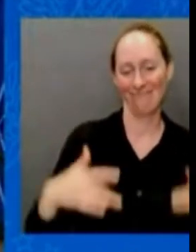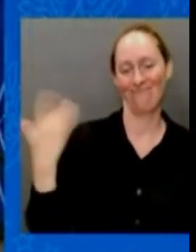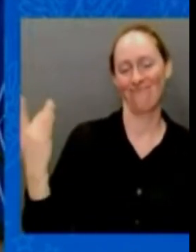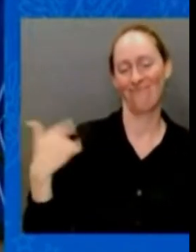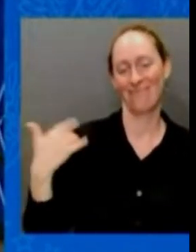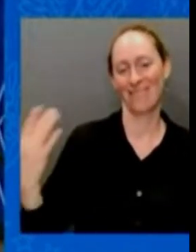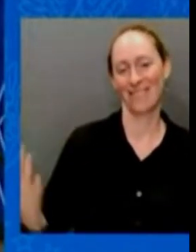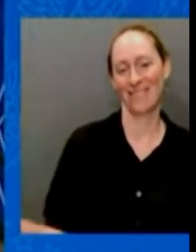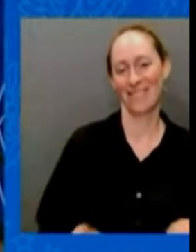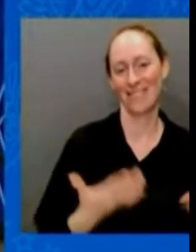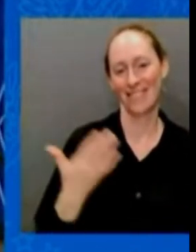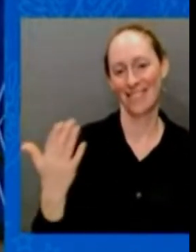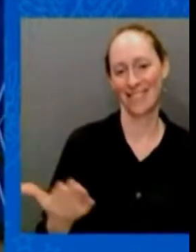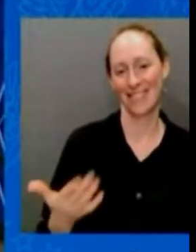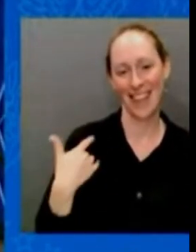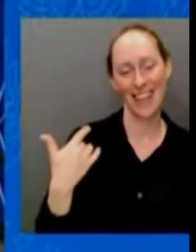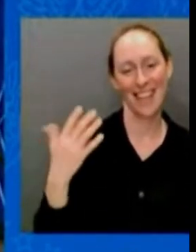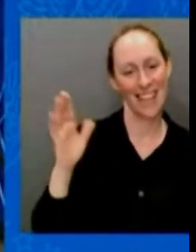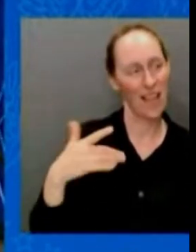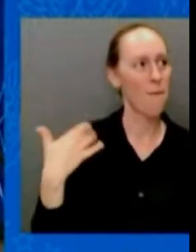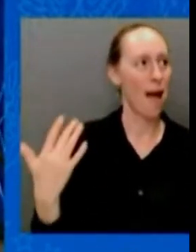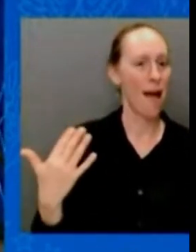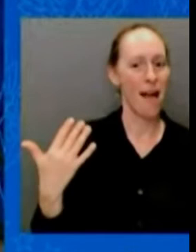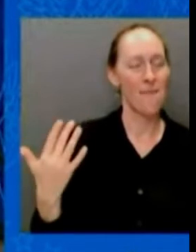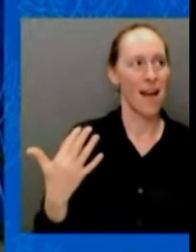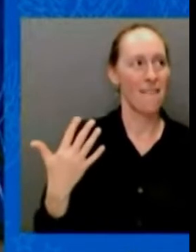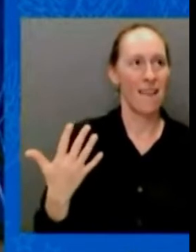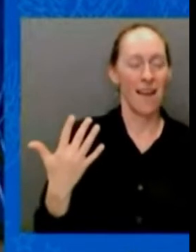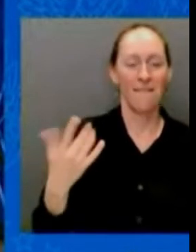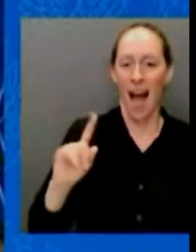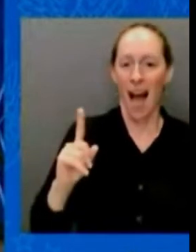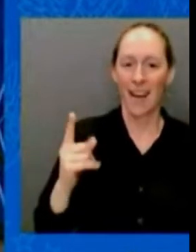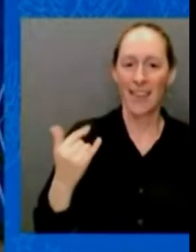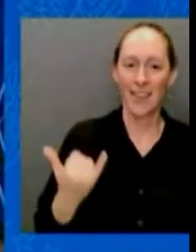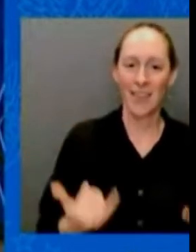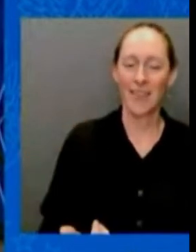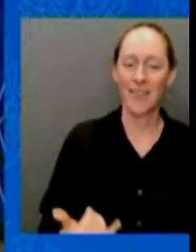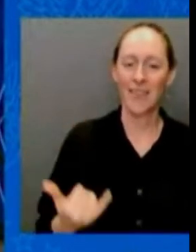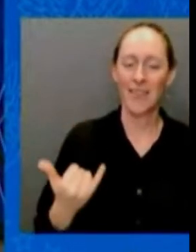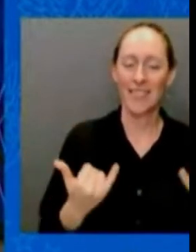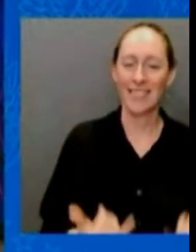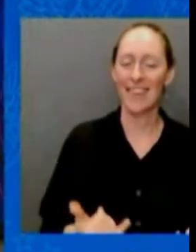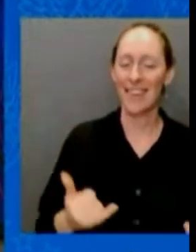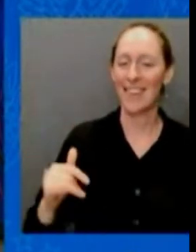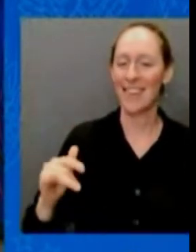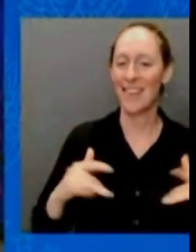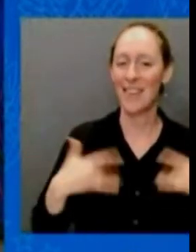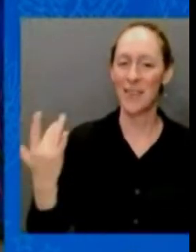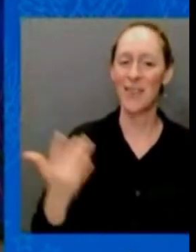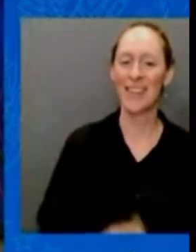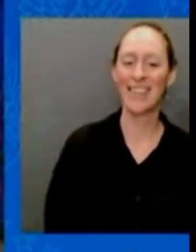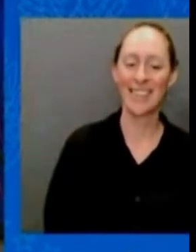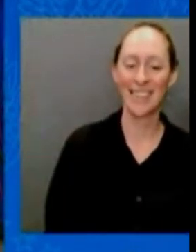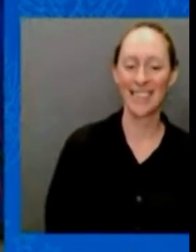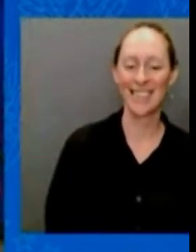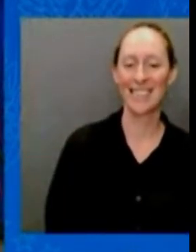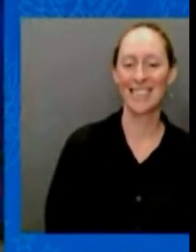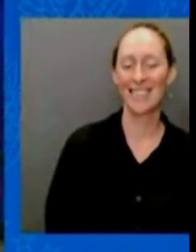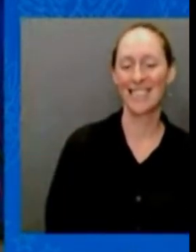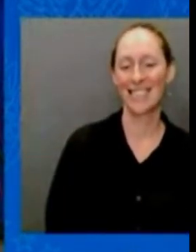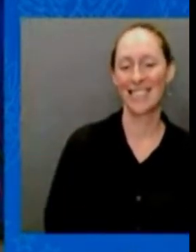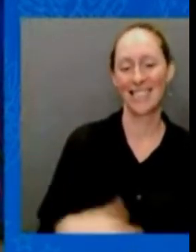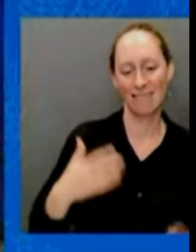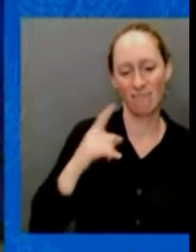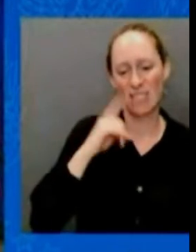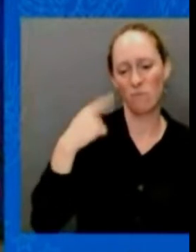for so long, and I'm so grateful to have extraordinary partners, people in the private sector, labor community,